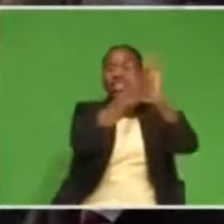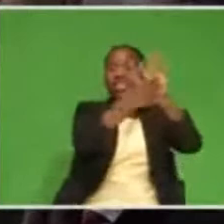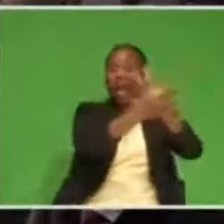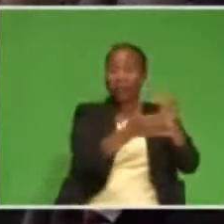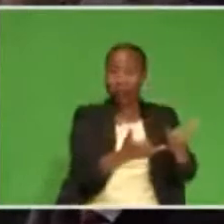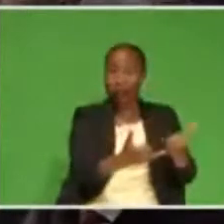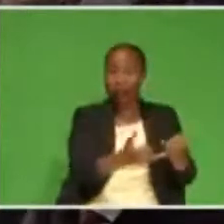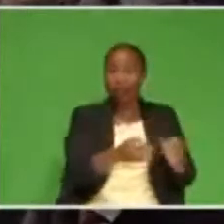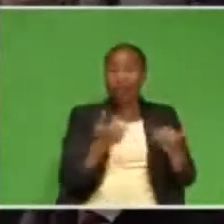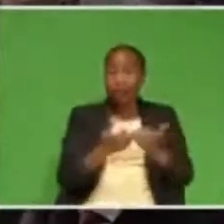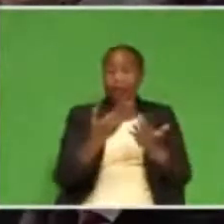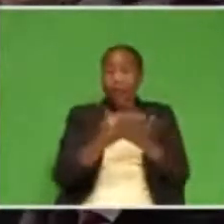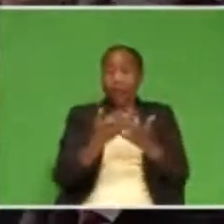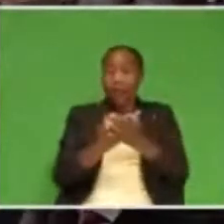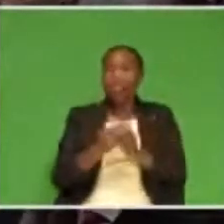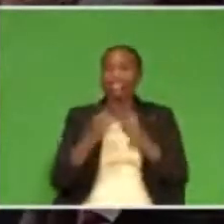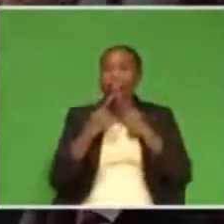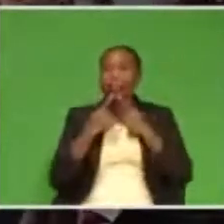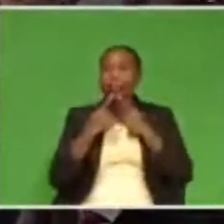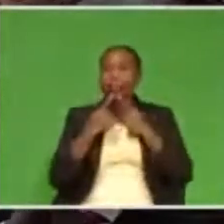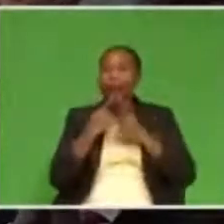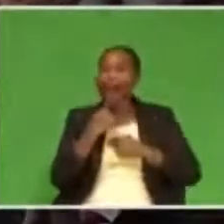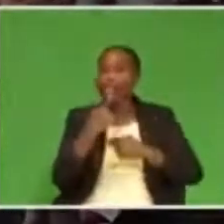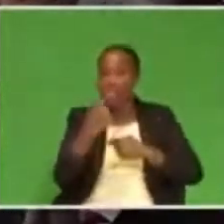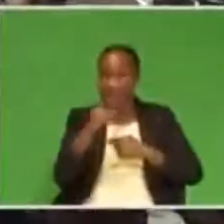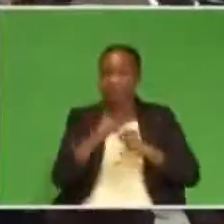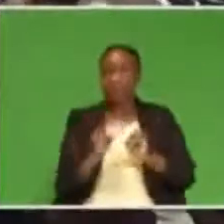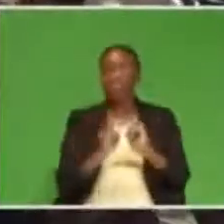the electricity crisis and its effect.